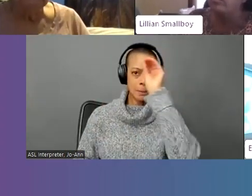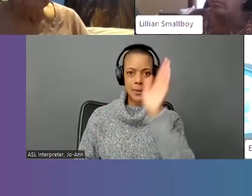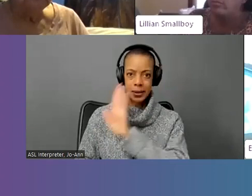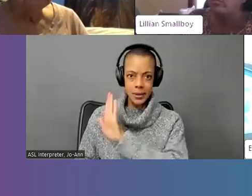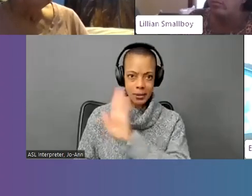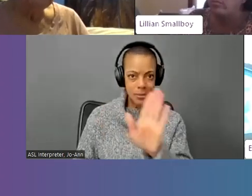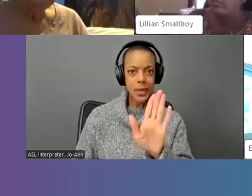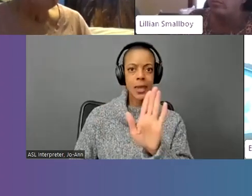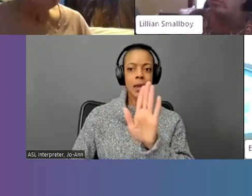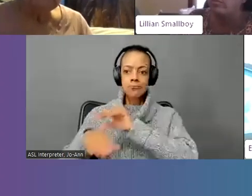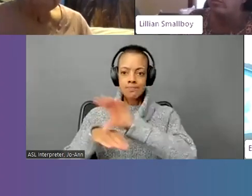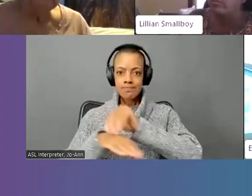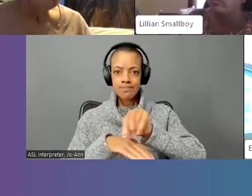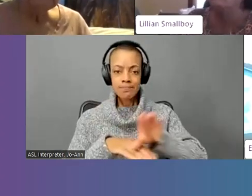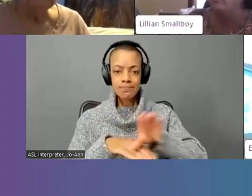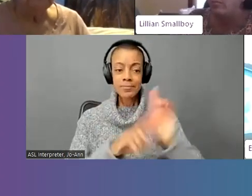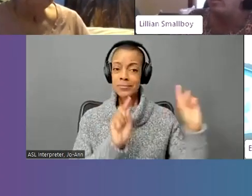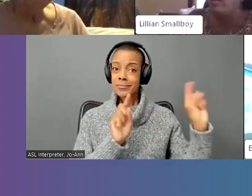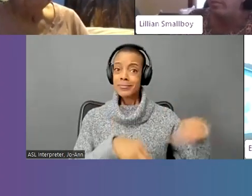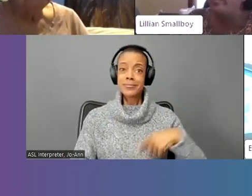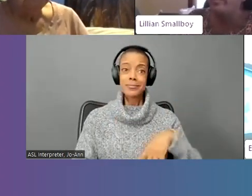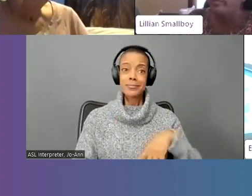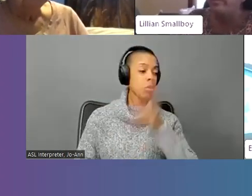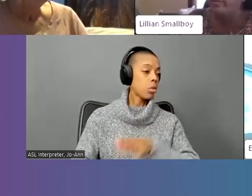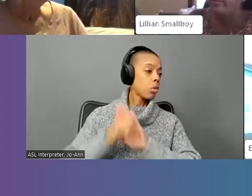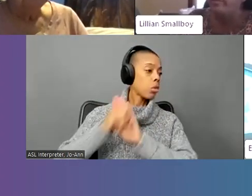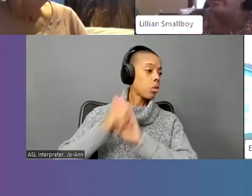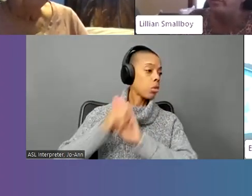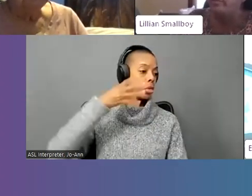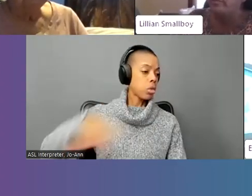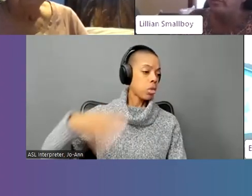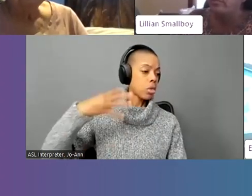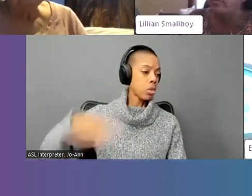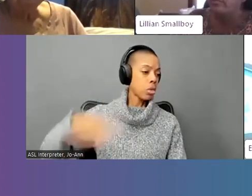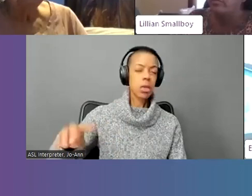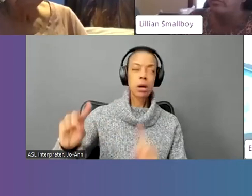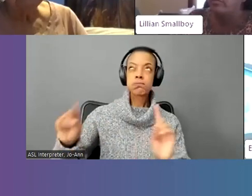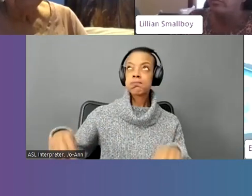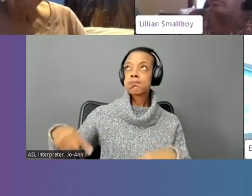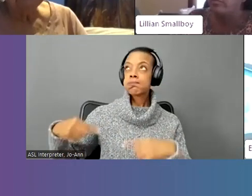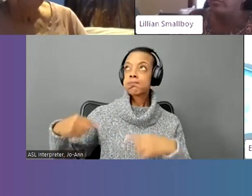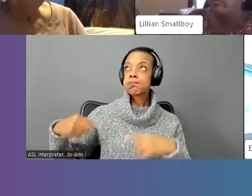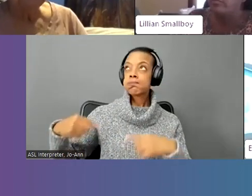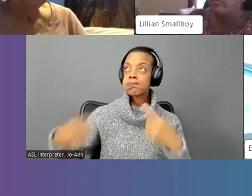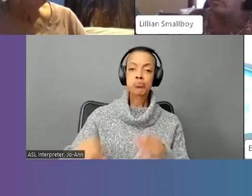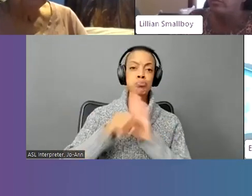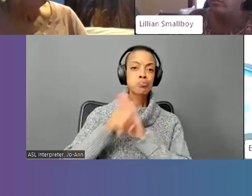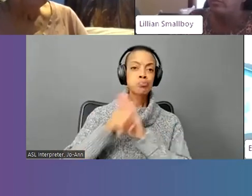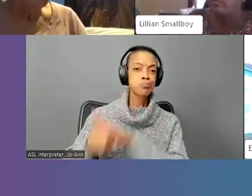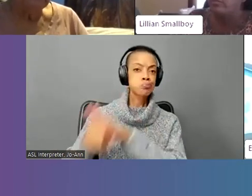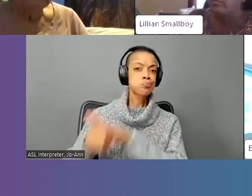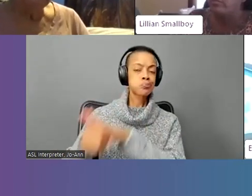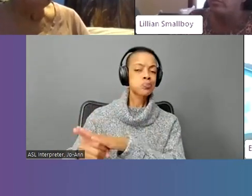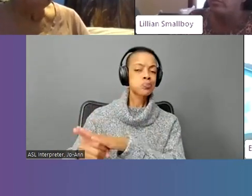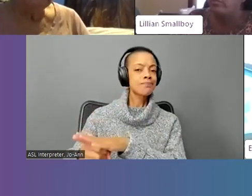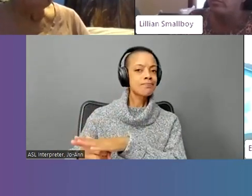Mm-hmm. Or hasn't been validated for so long. And I think that relationship building needs to happen, you